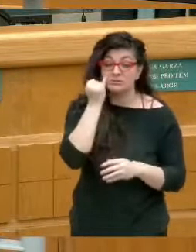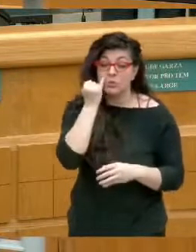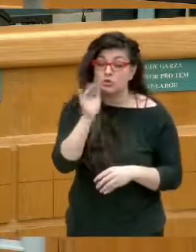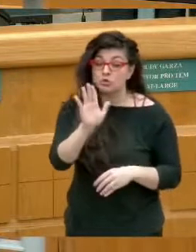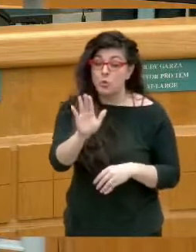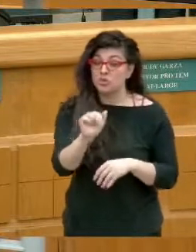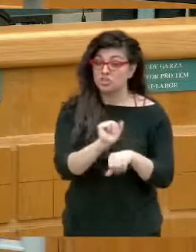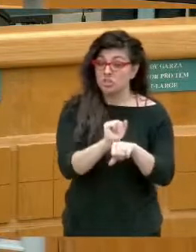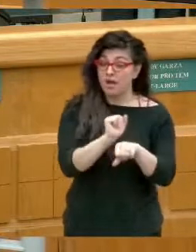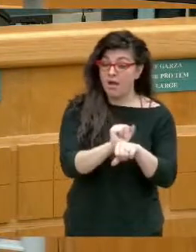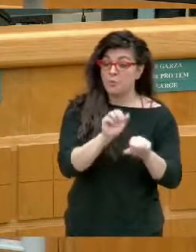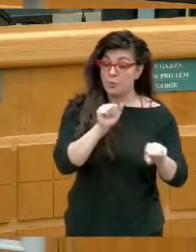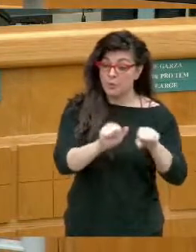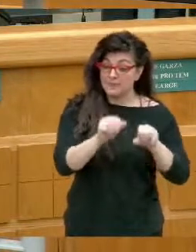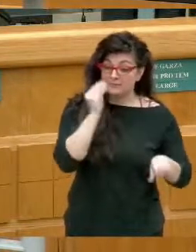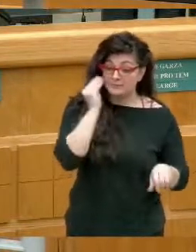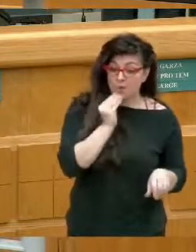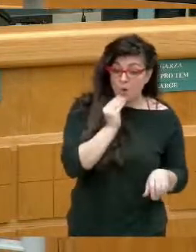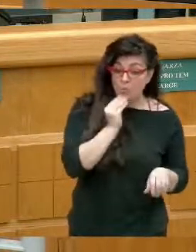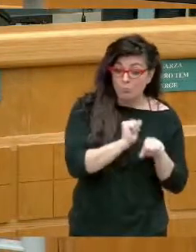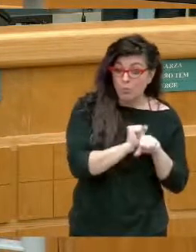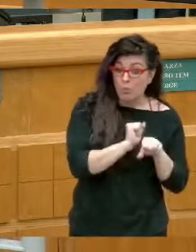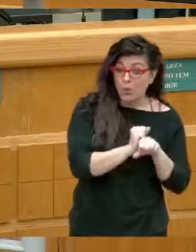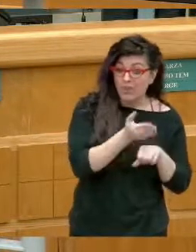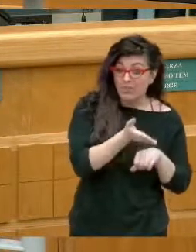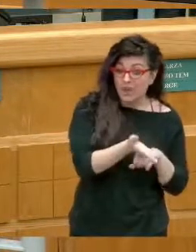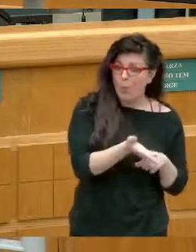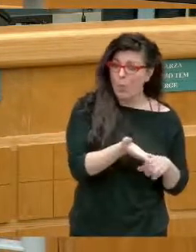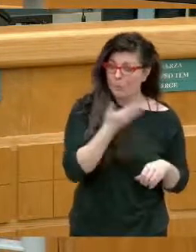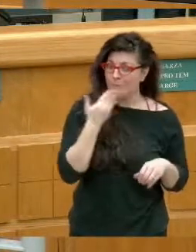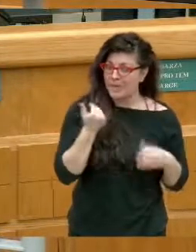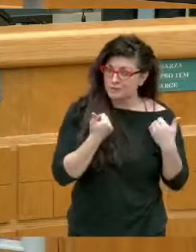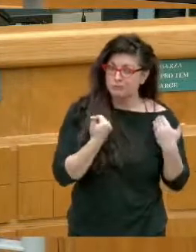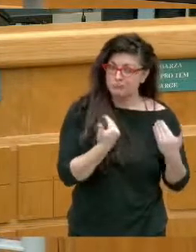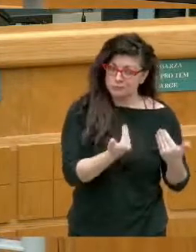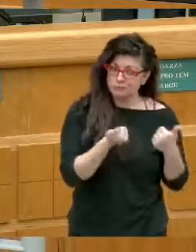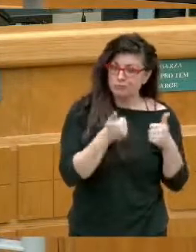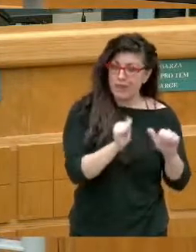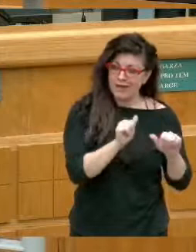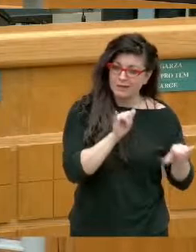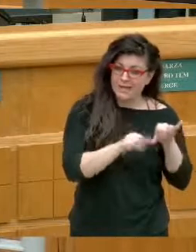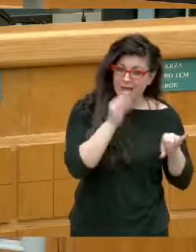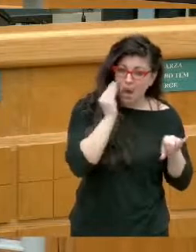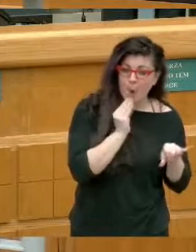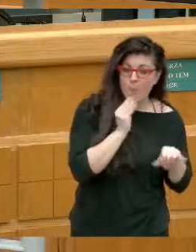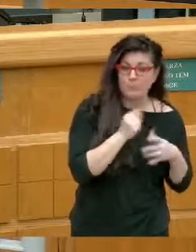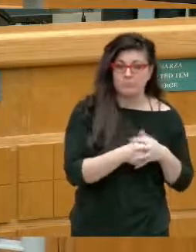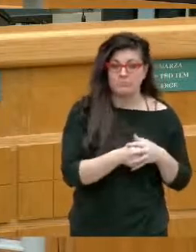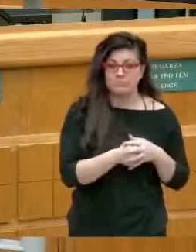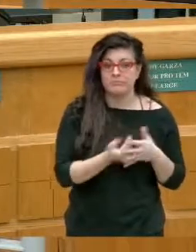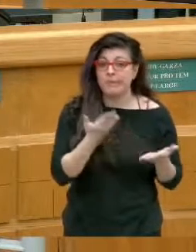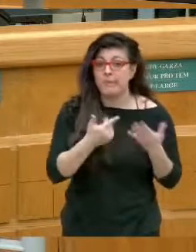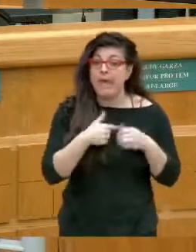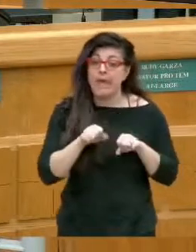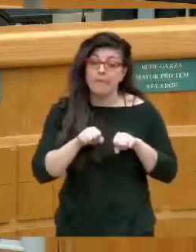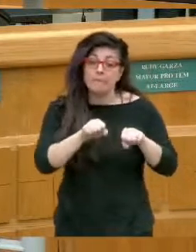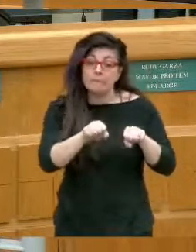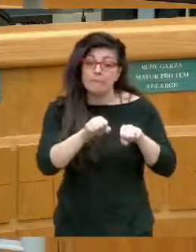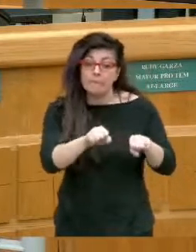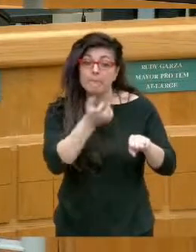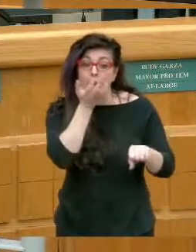I do, then you should stay at home. And I try to stay at home as much as I can if I'm not mowing my lawn or walking my dog.